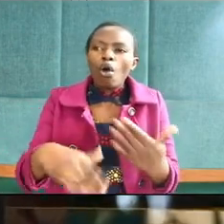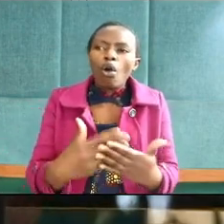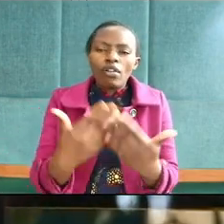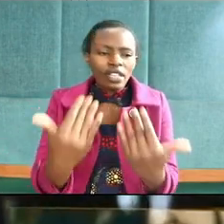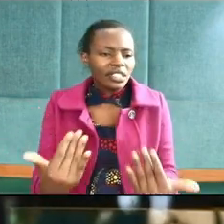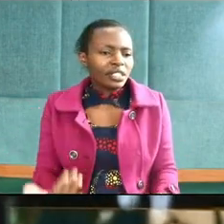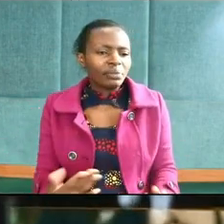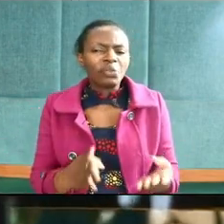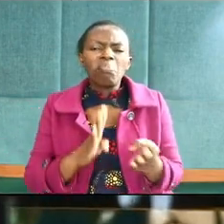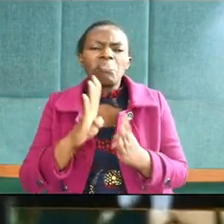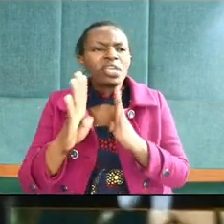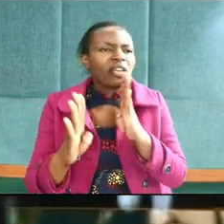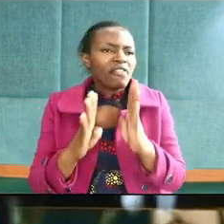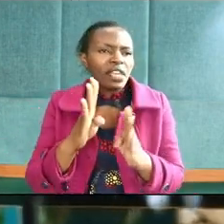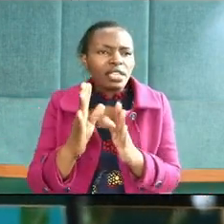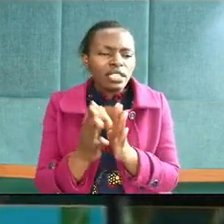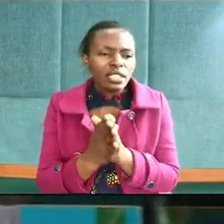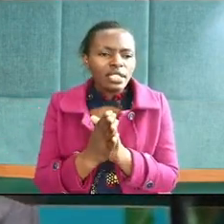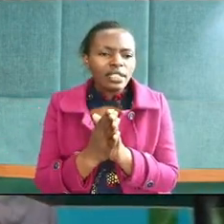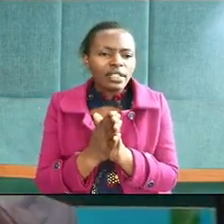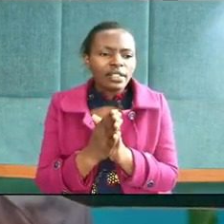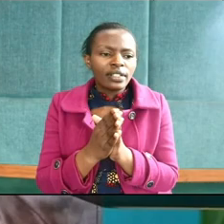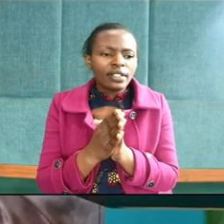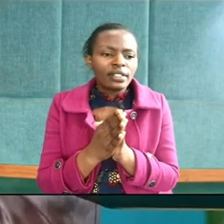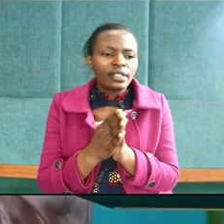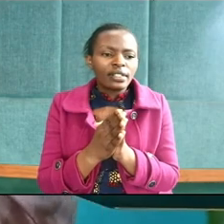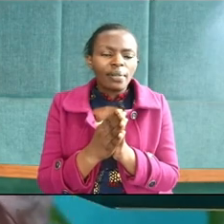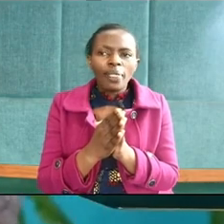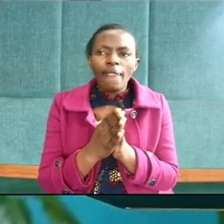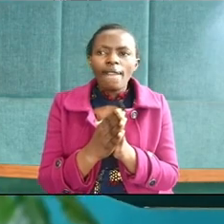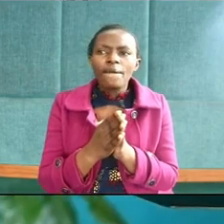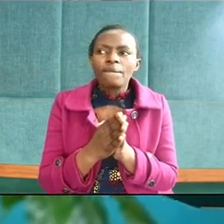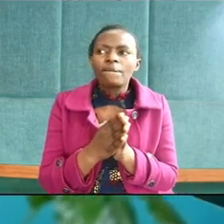What are these childish behaviors?